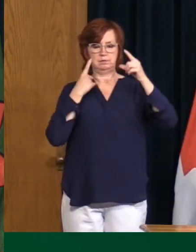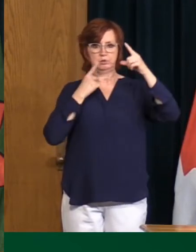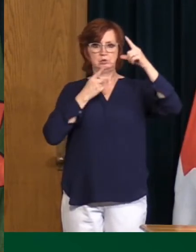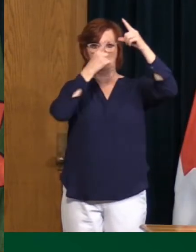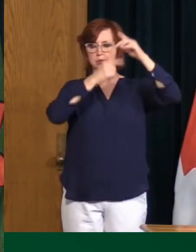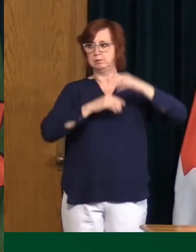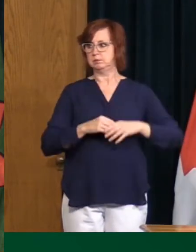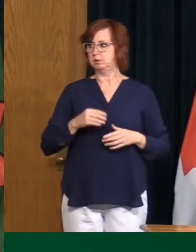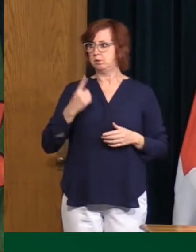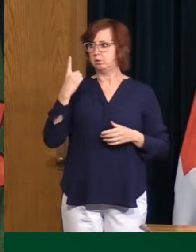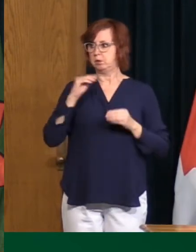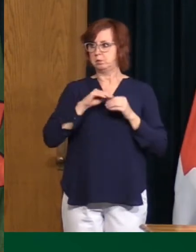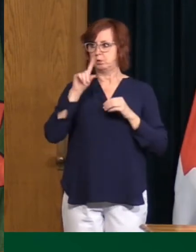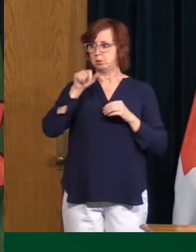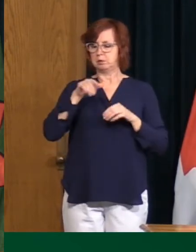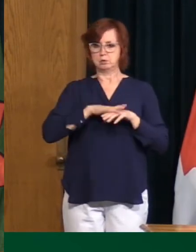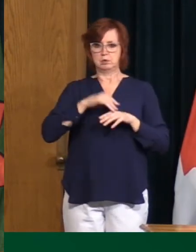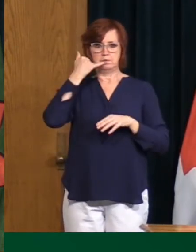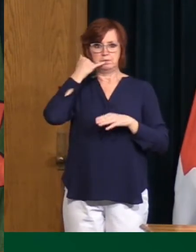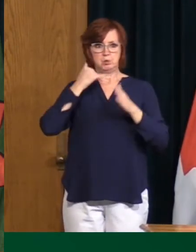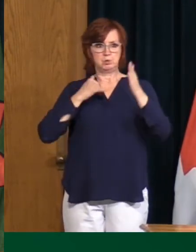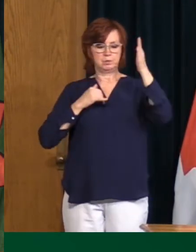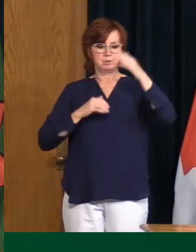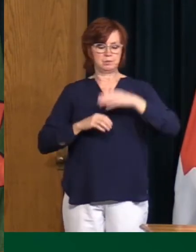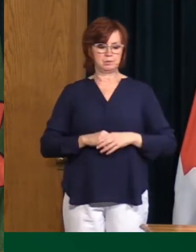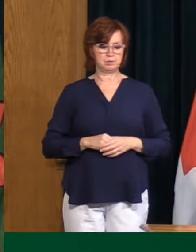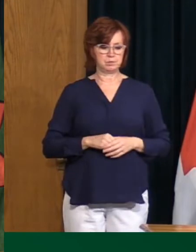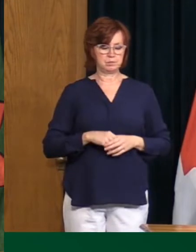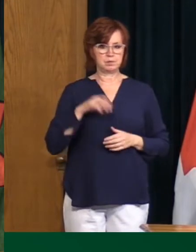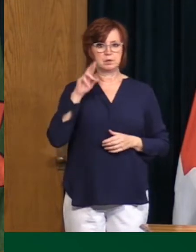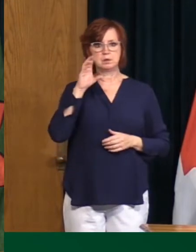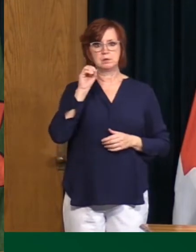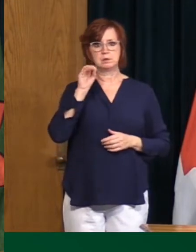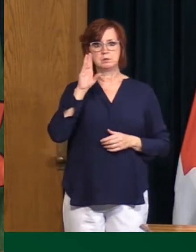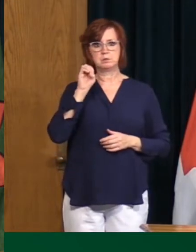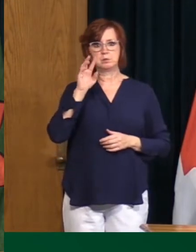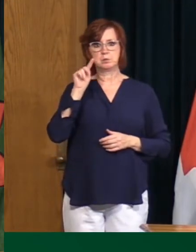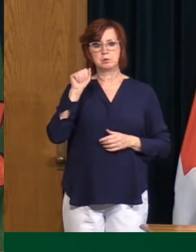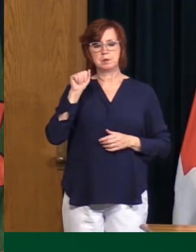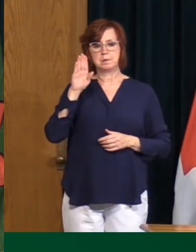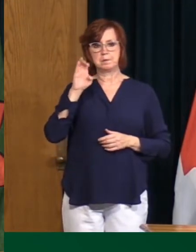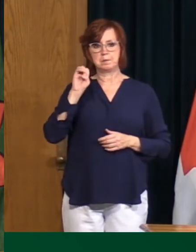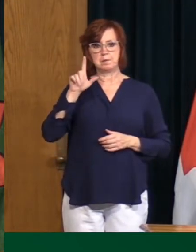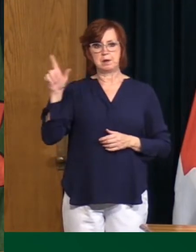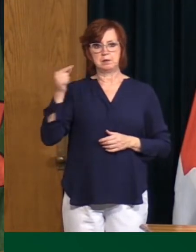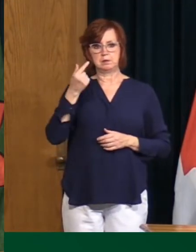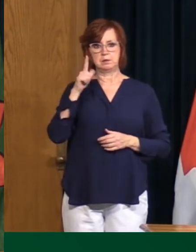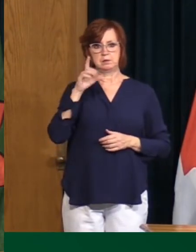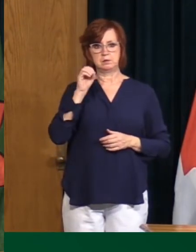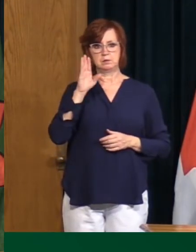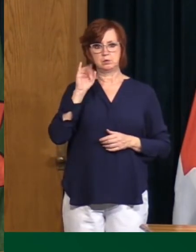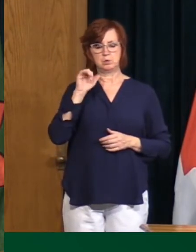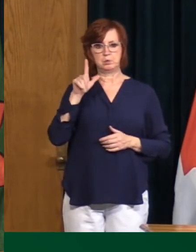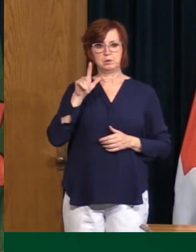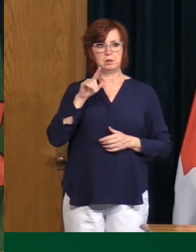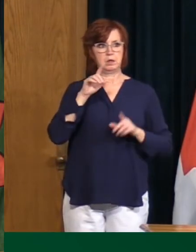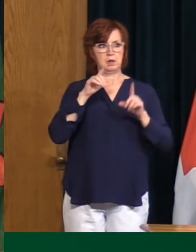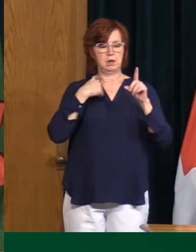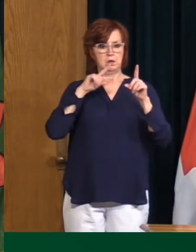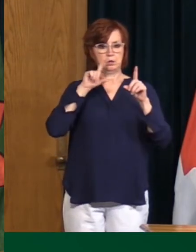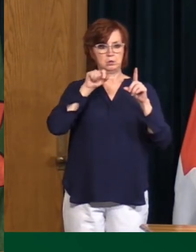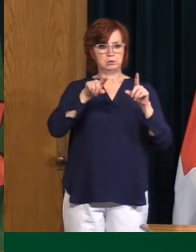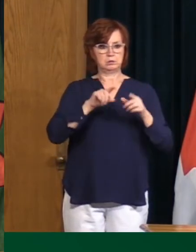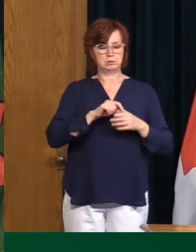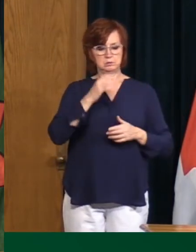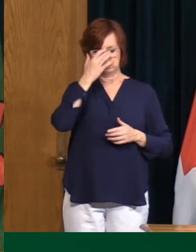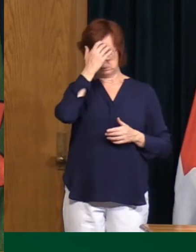Can we take one more question from the line, please? We have Roberta Bell with Global. Hi, my question is in regards to